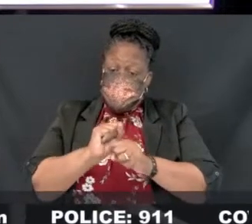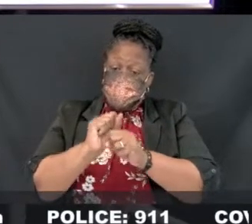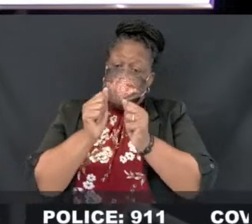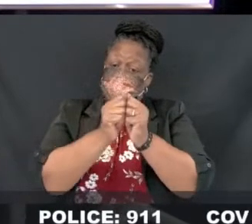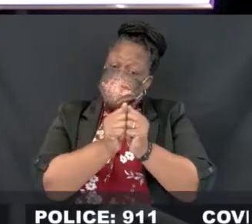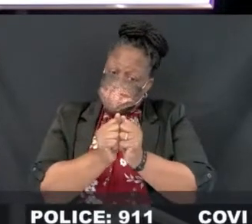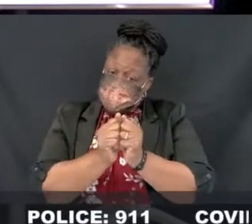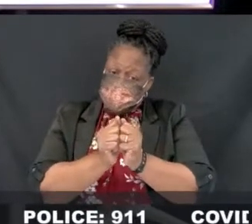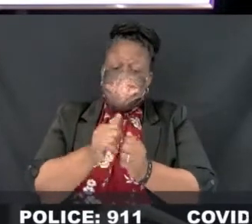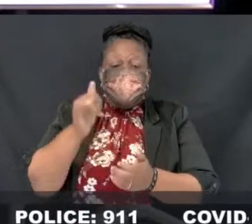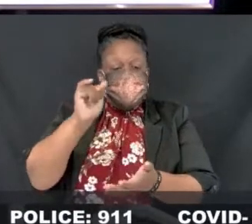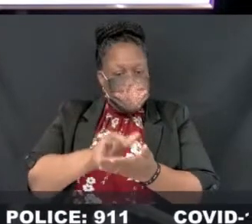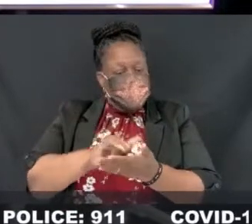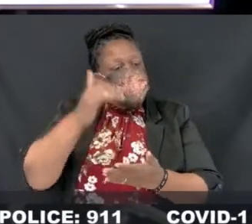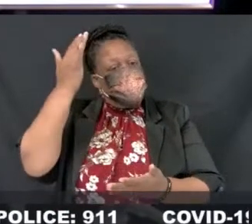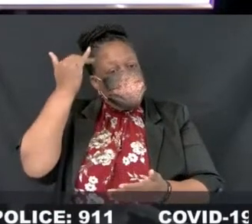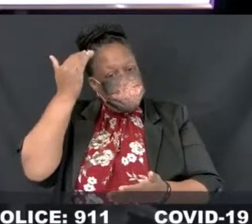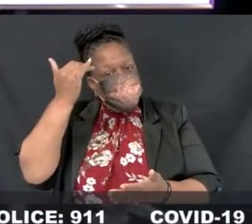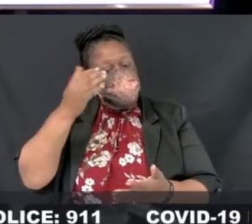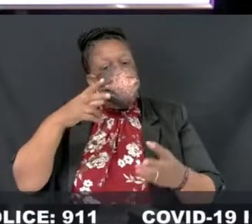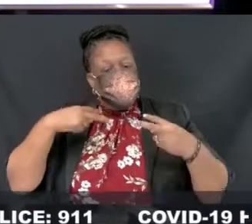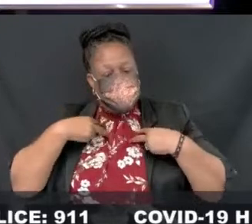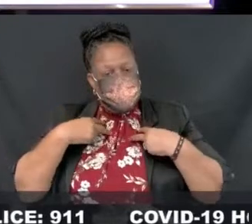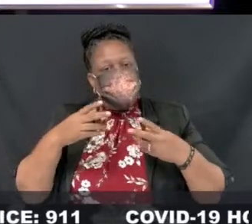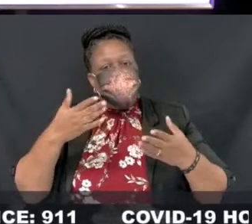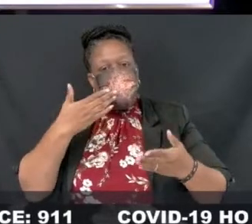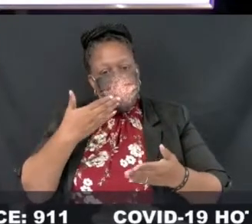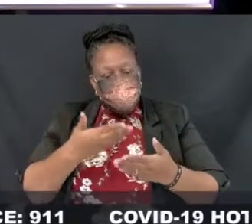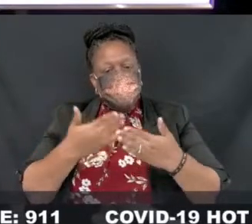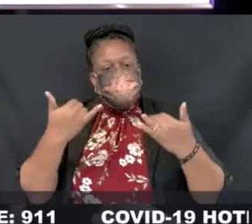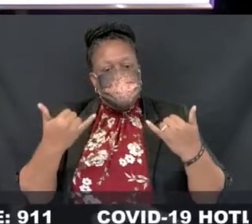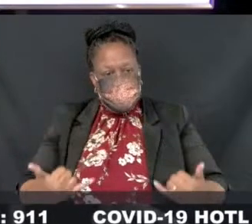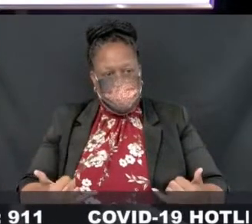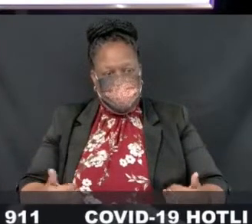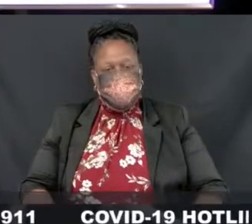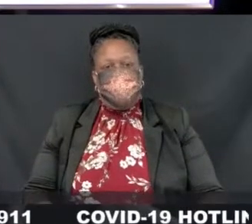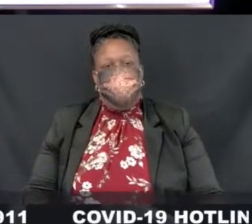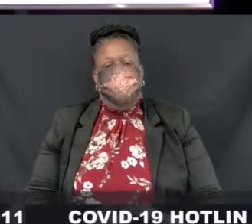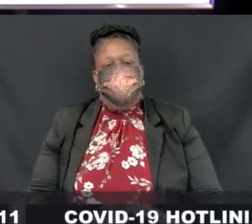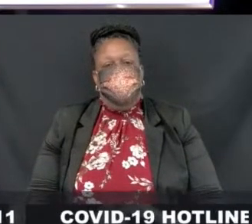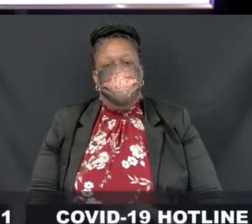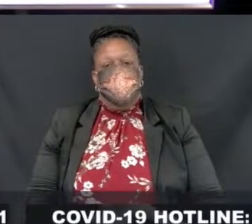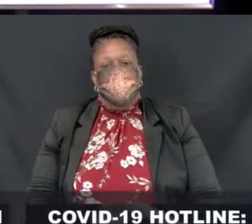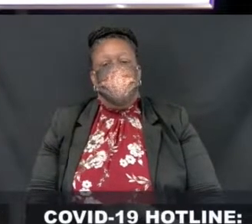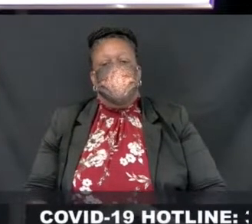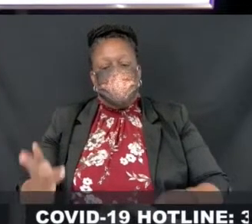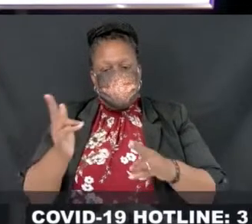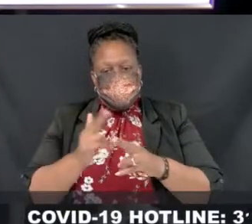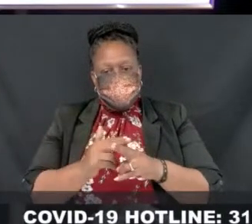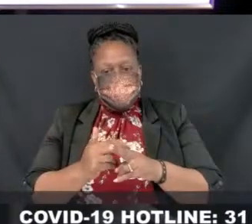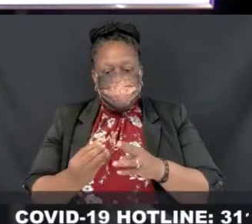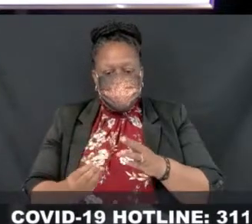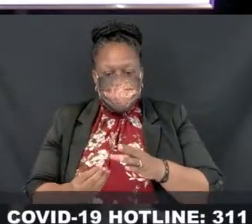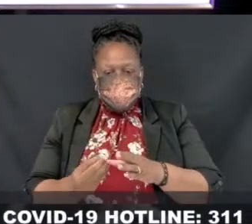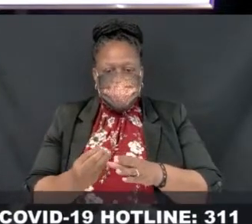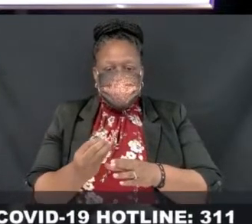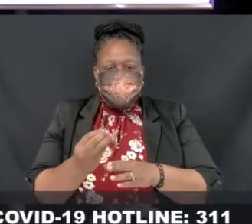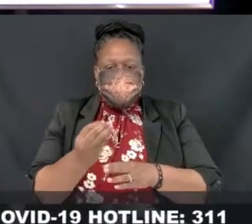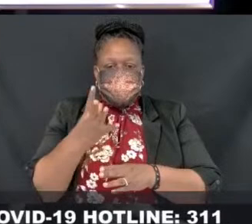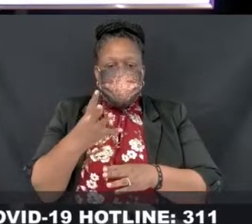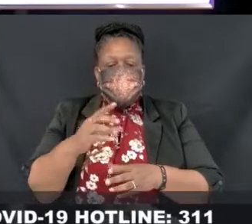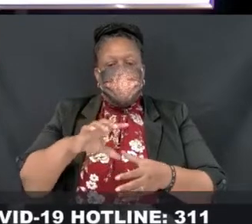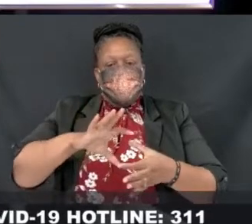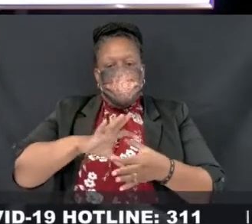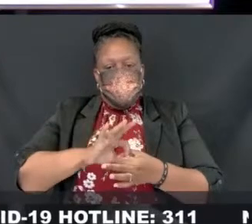were successful. And I do believe that as we begin to emerge from the stranglehold that COVID-19 has had on our everyday